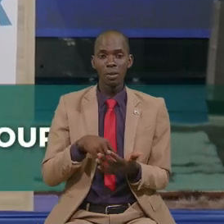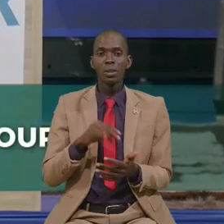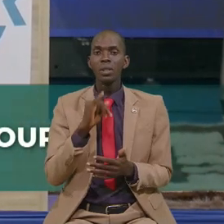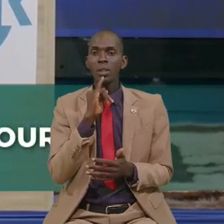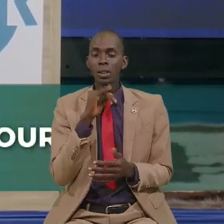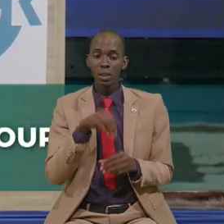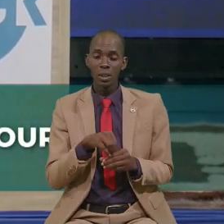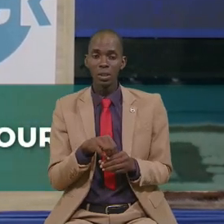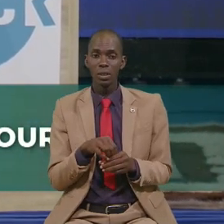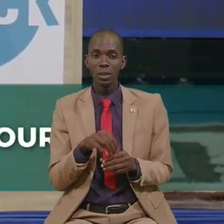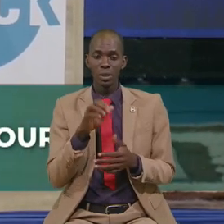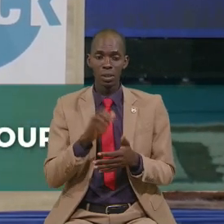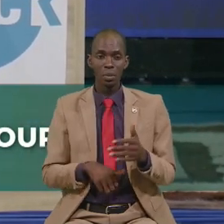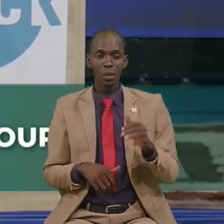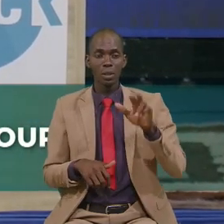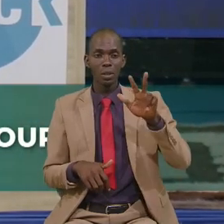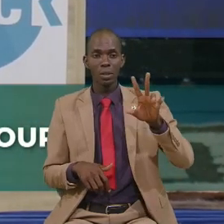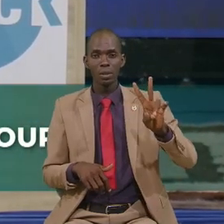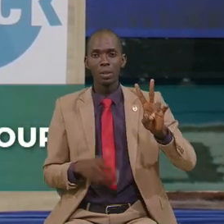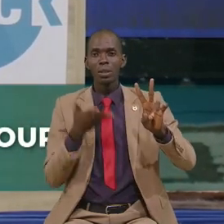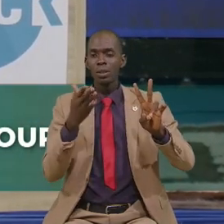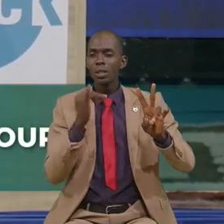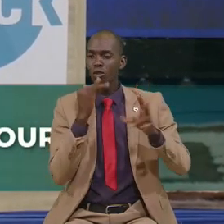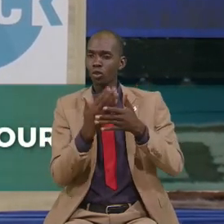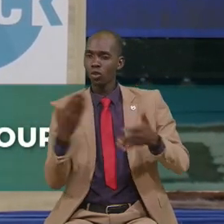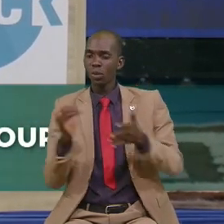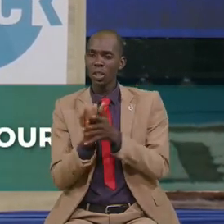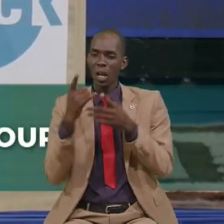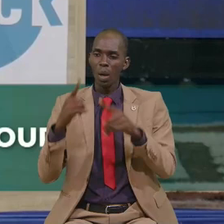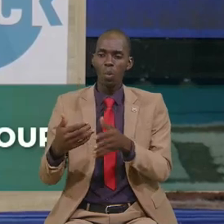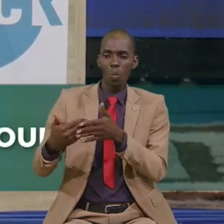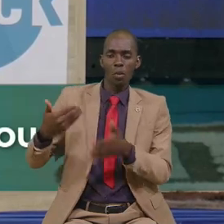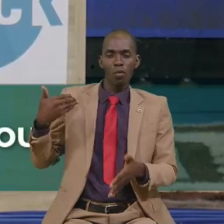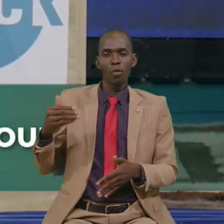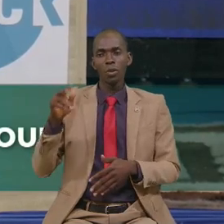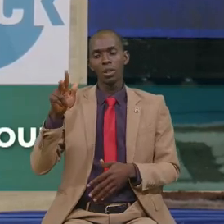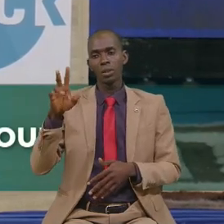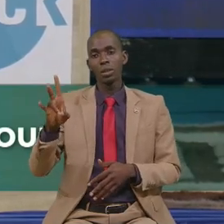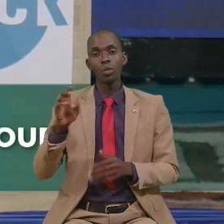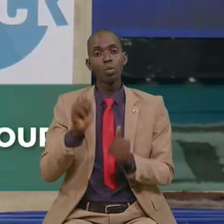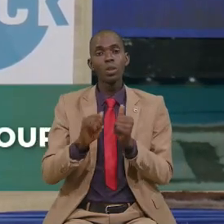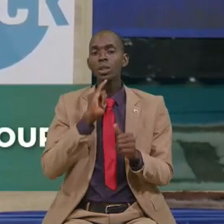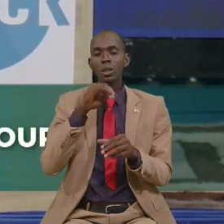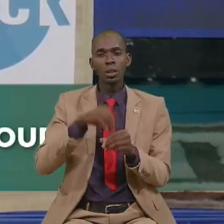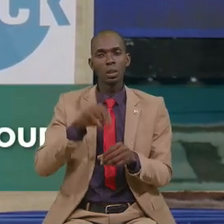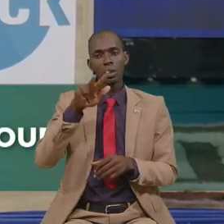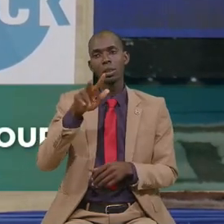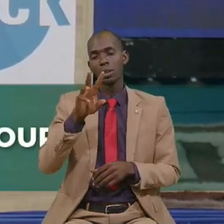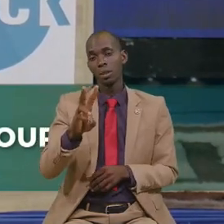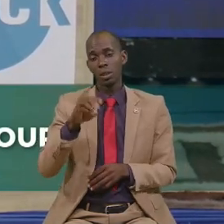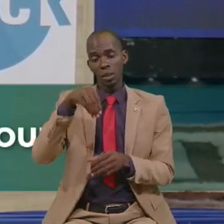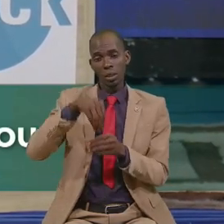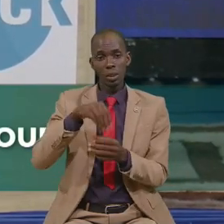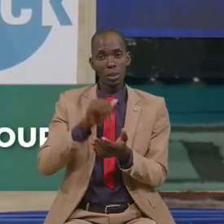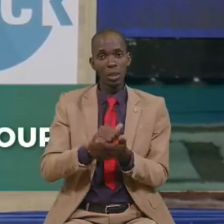is something preceding 37 is 36. When that 36, when